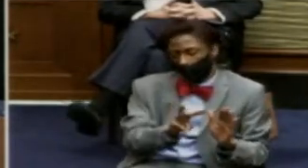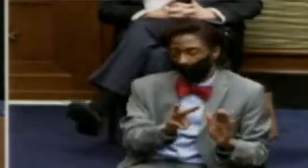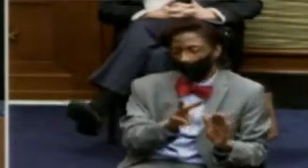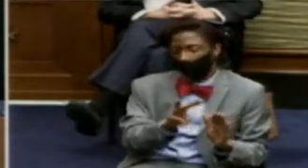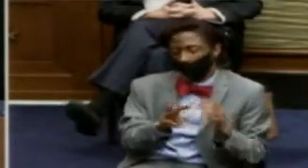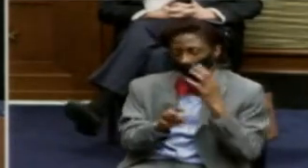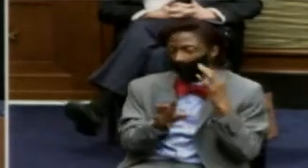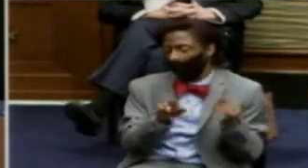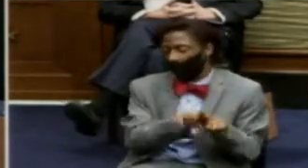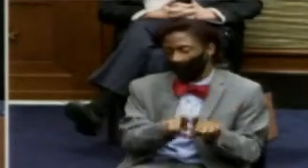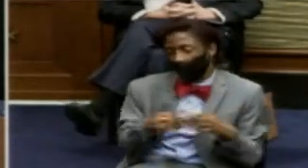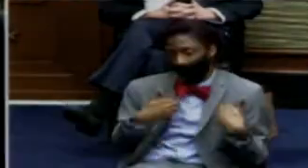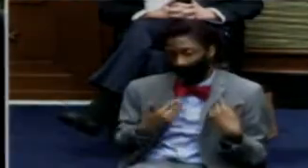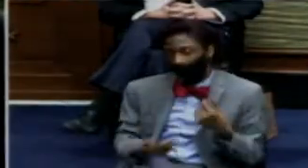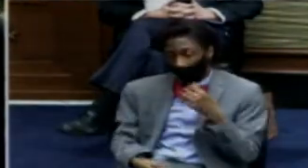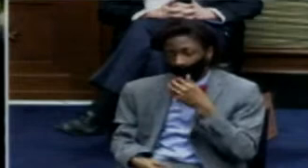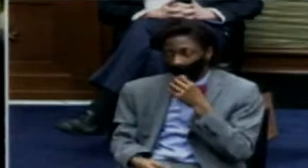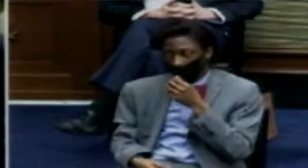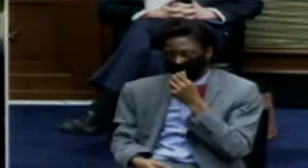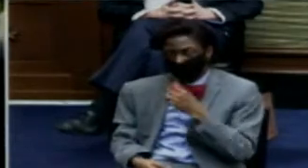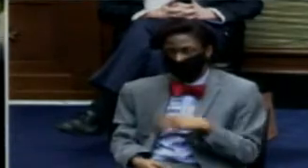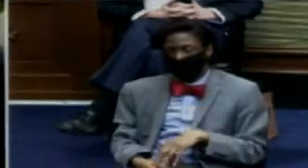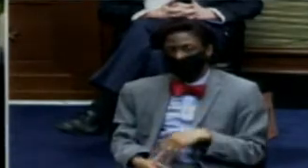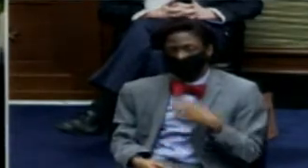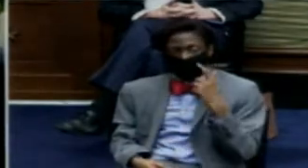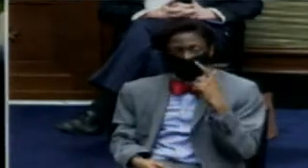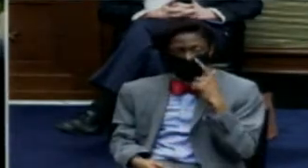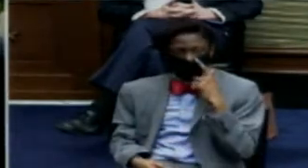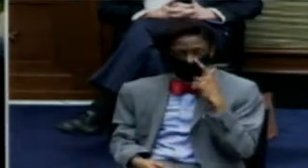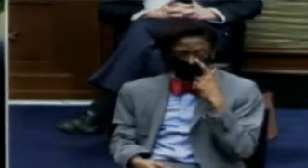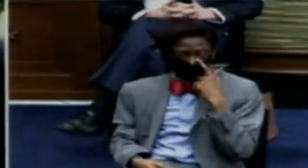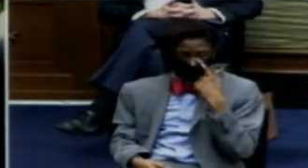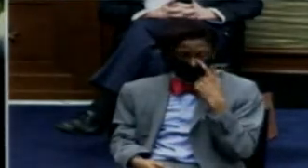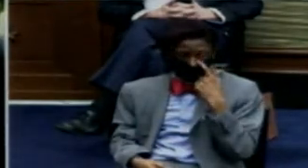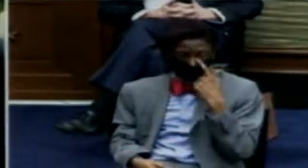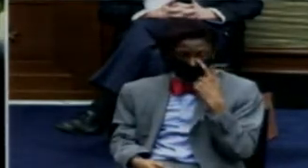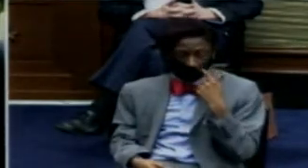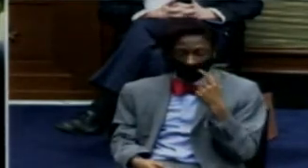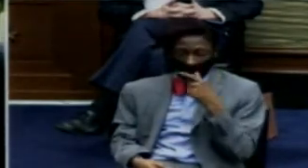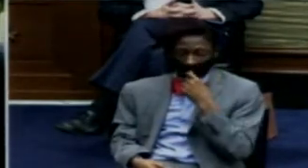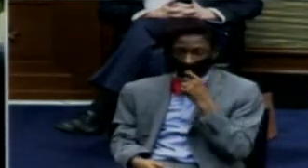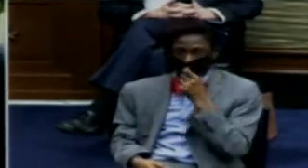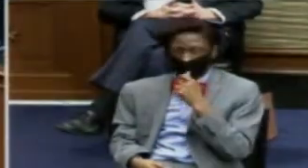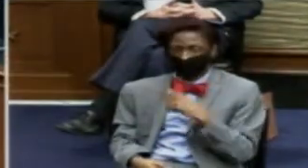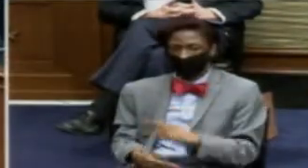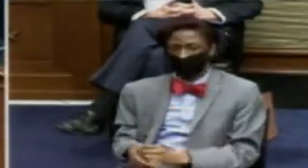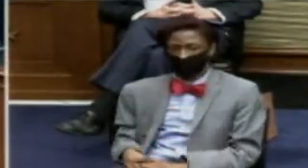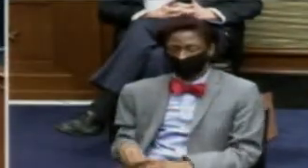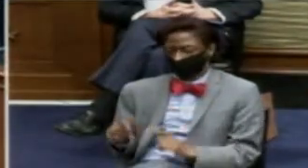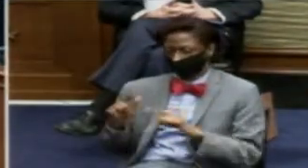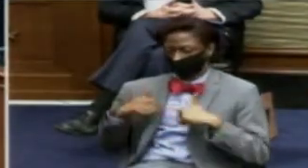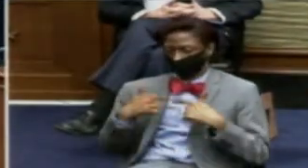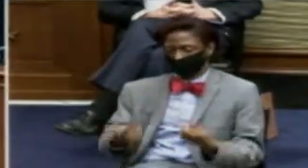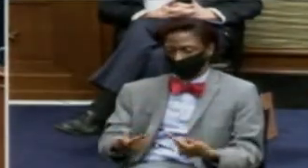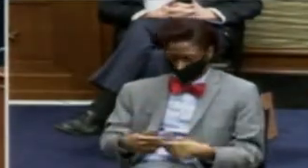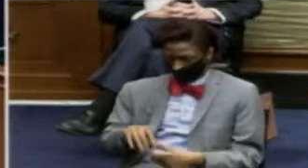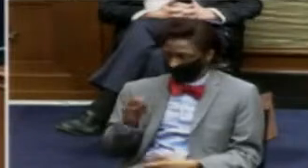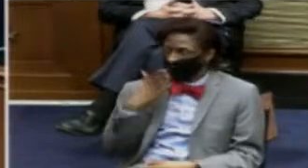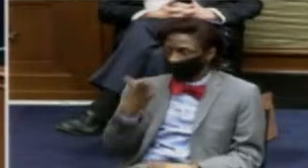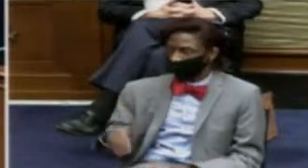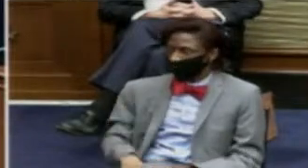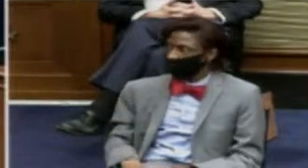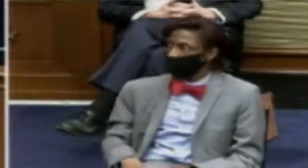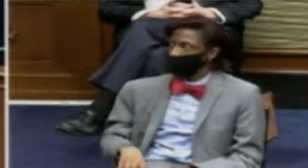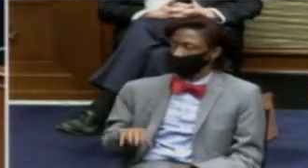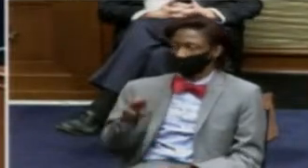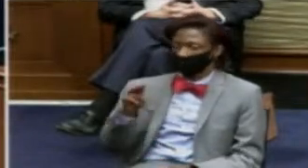shared. I thank the gentlewoman I yield back. Thank you. The gentleman yields back. The gentleman